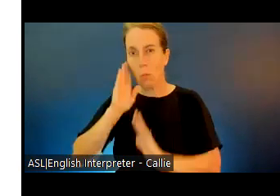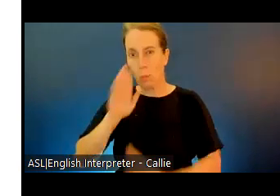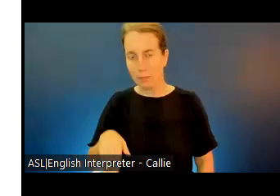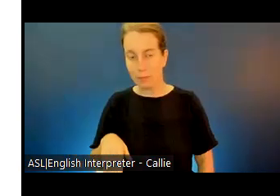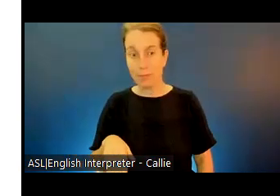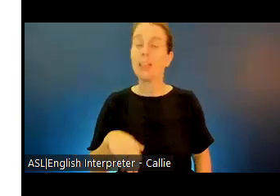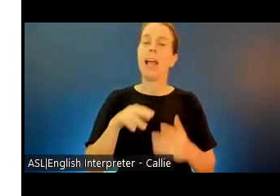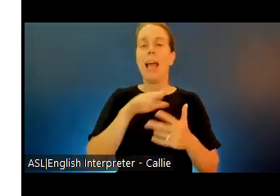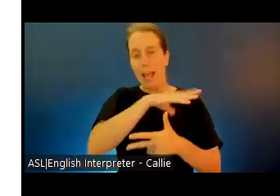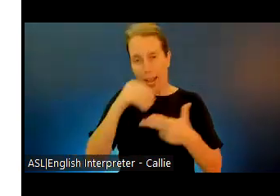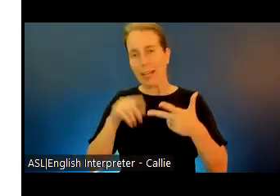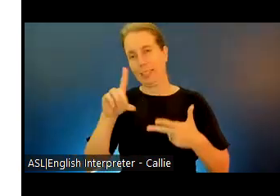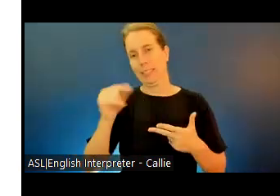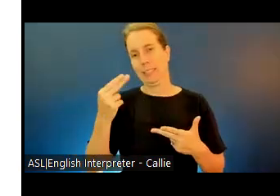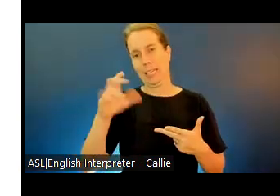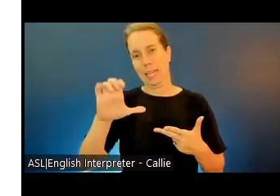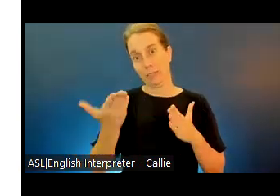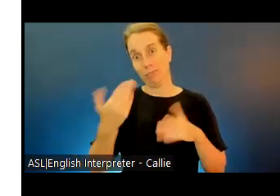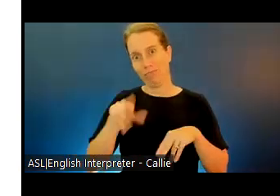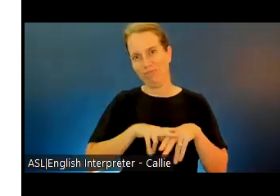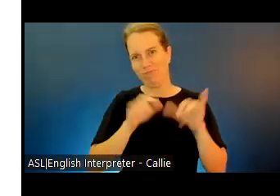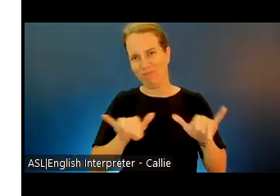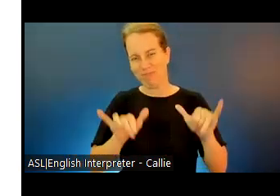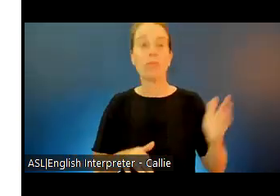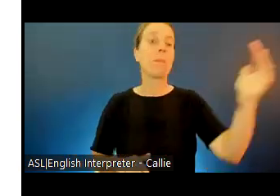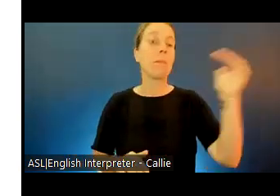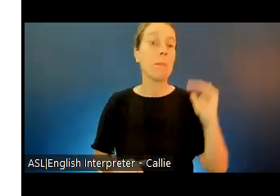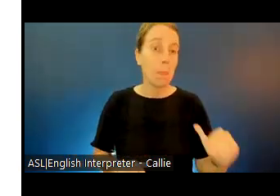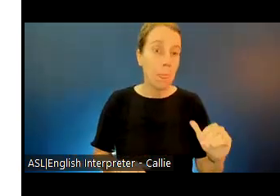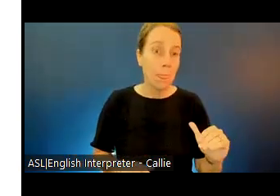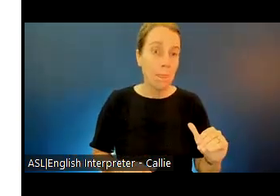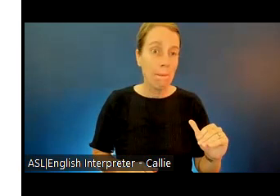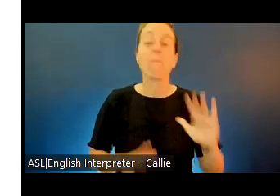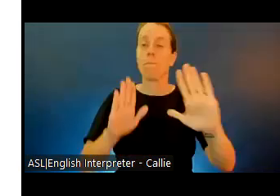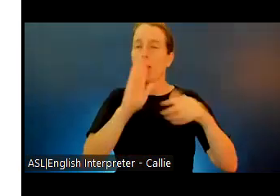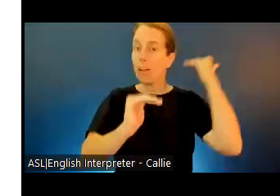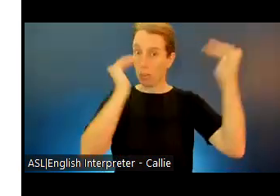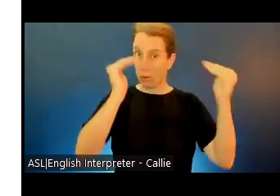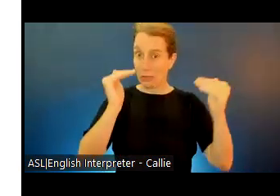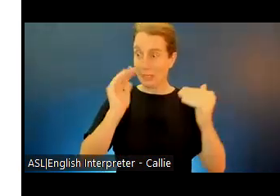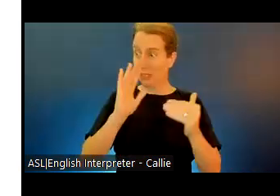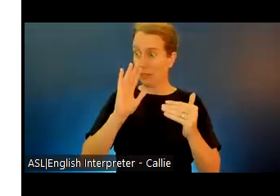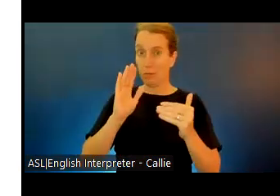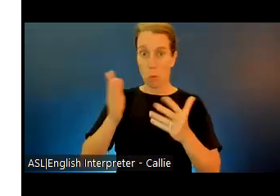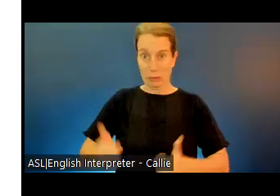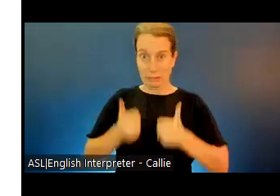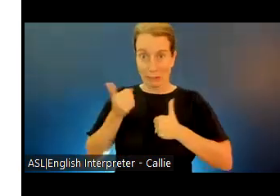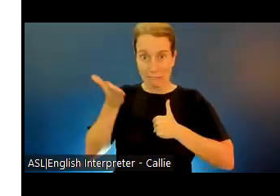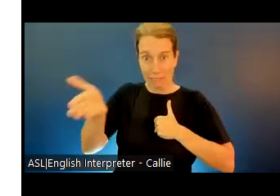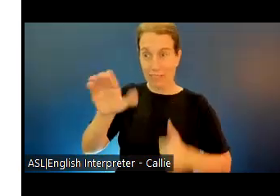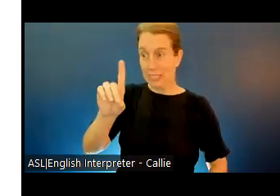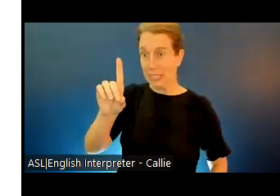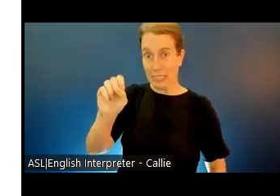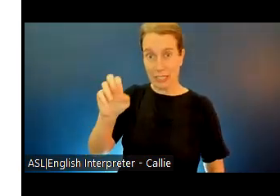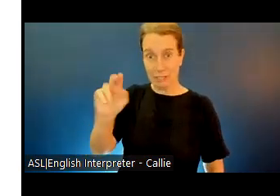So adults in DDSN placements, again, you can call the Vulnerable Adults Investigations Unit, and they will take that concern and